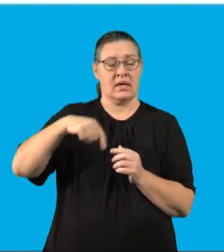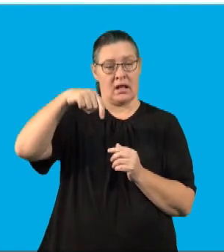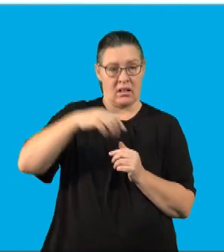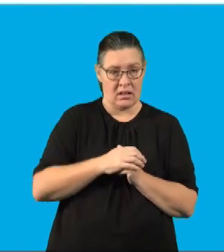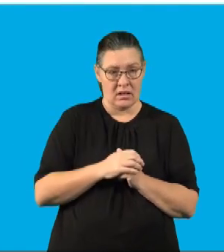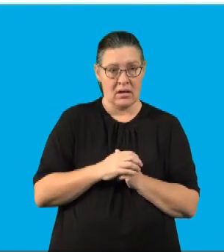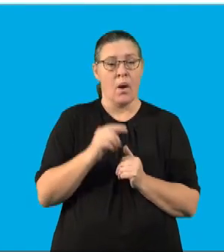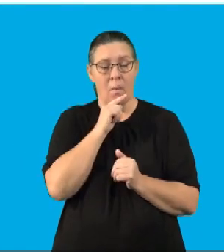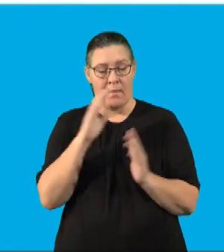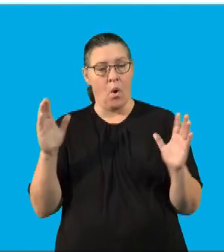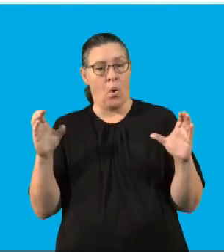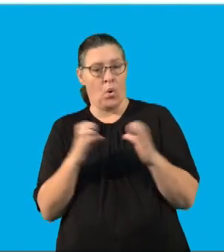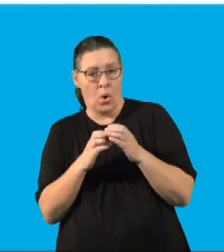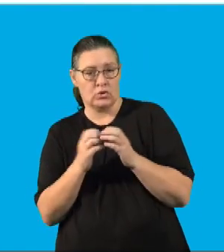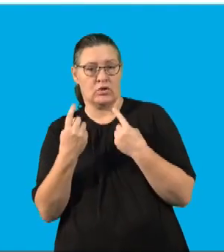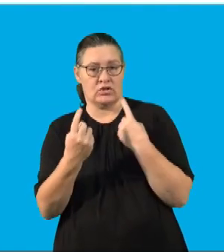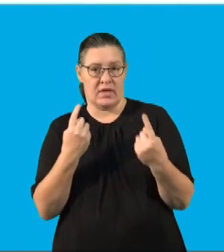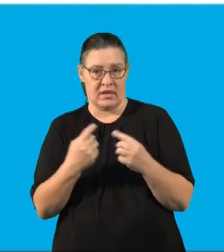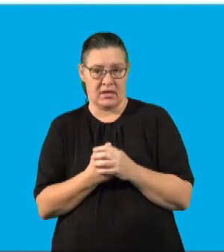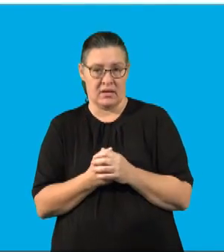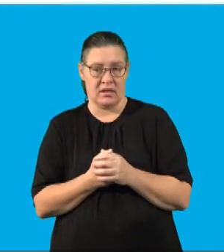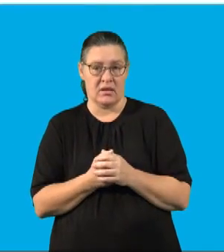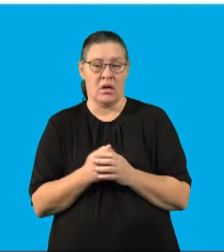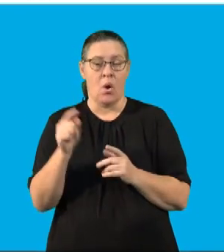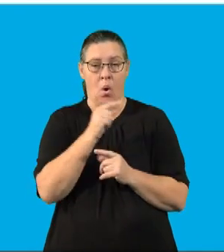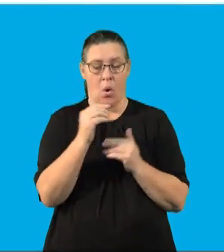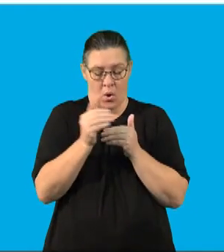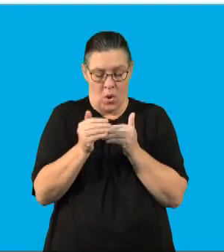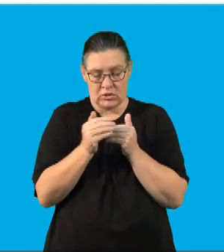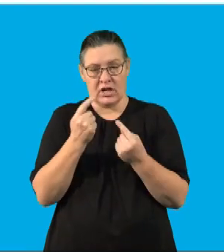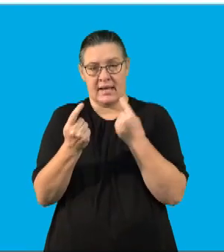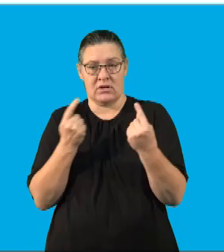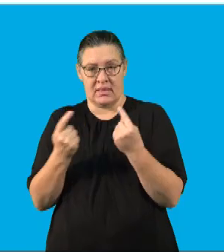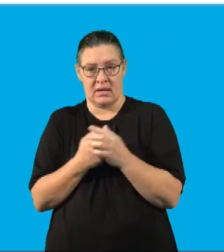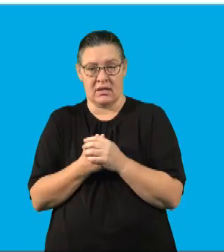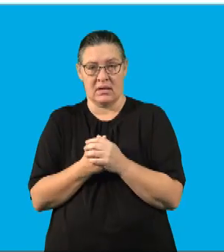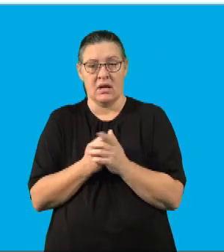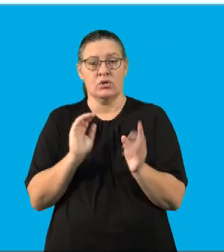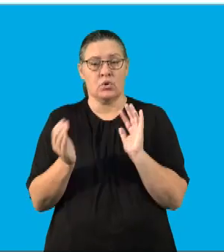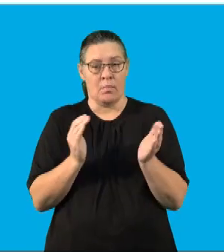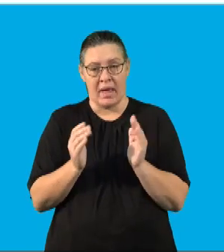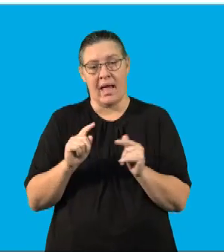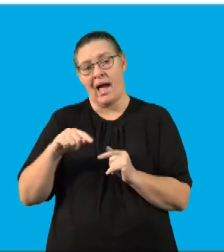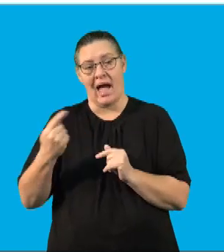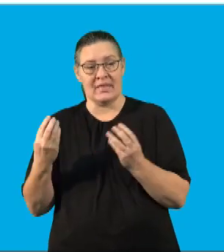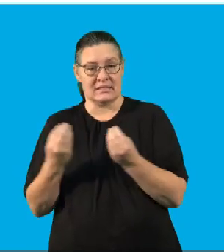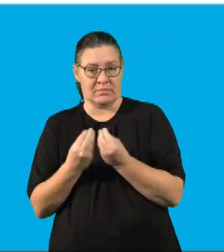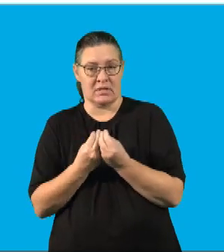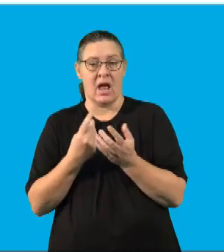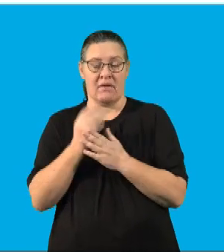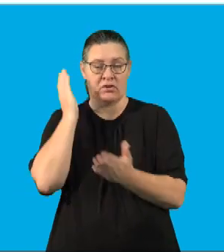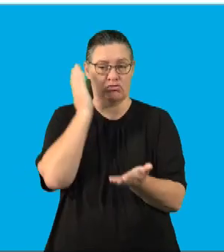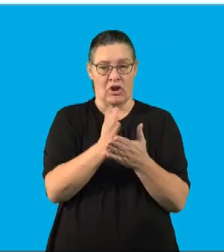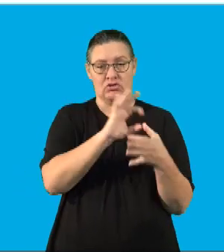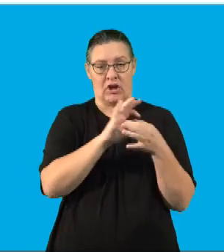because all the carbon atoms are closer to each other. As we can see, all these carbon atoms are closer to each other as compared to if a substance